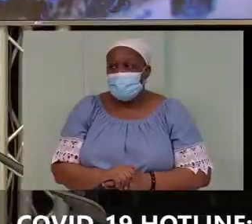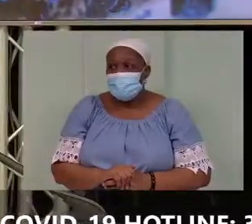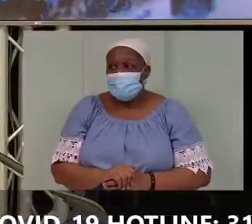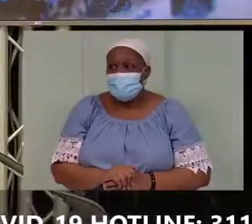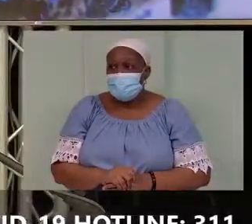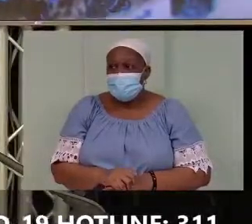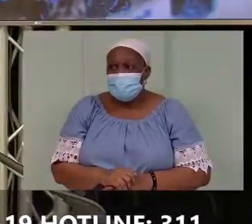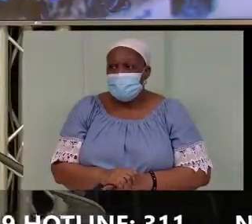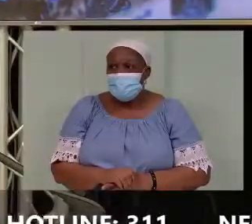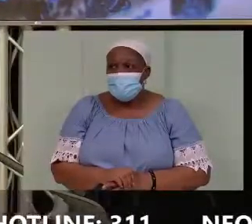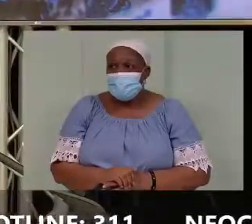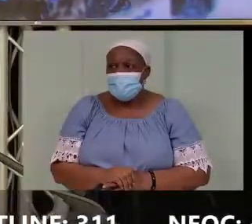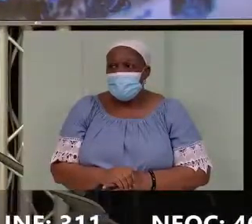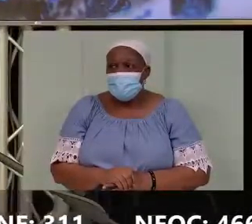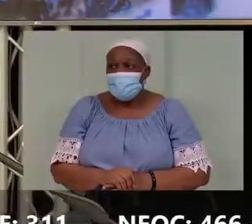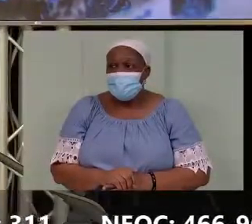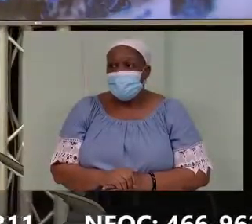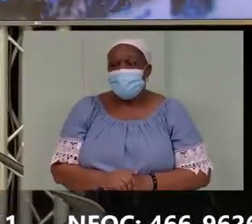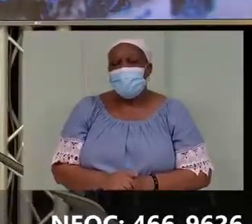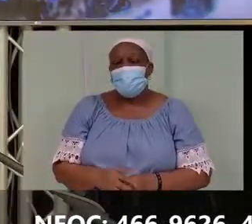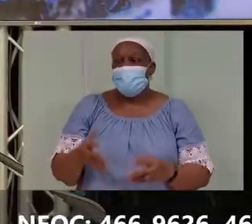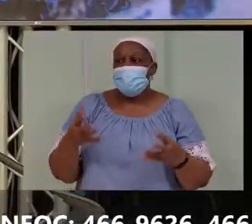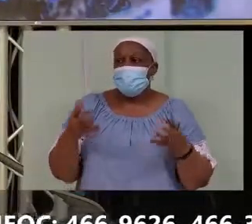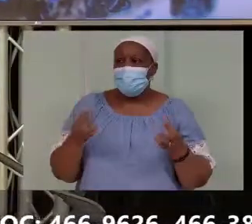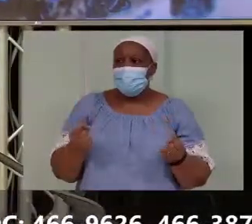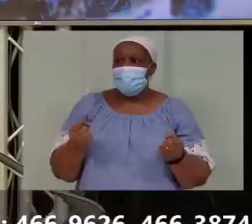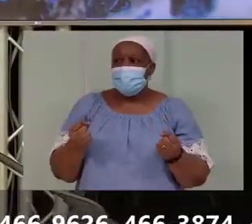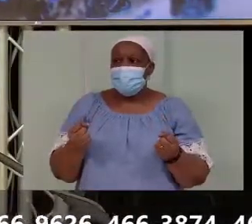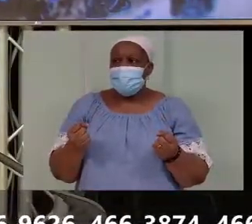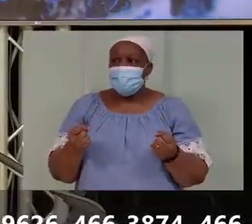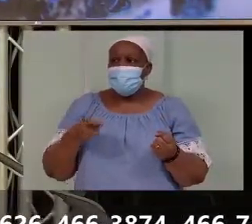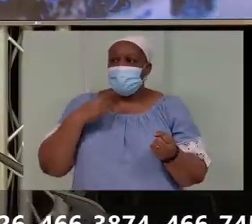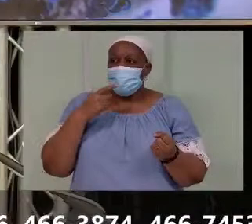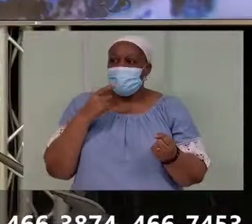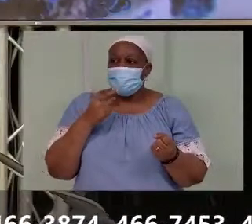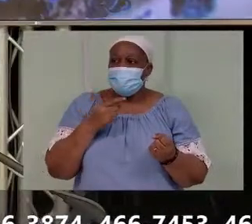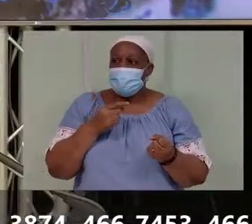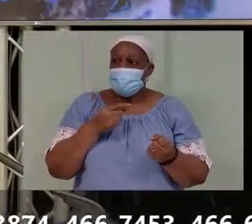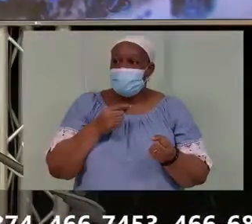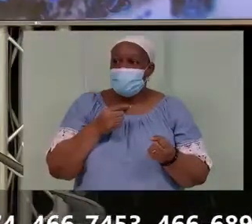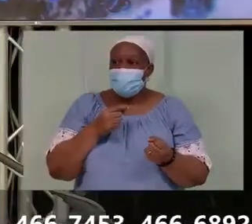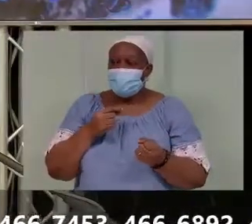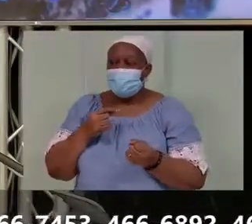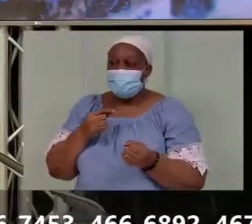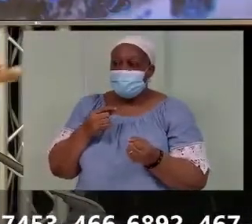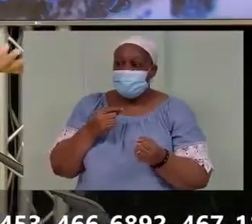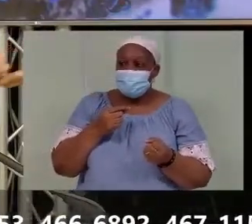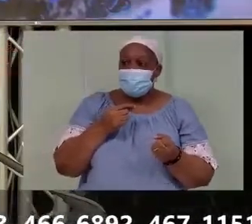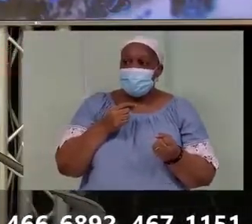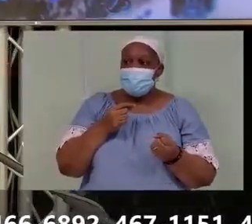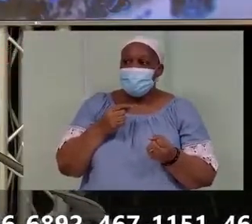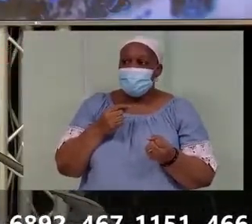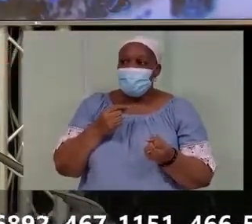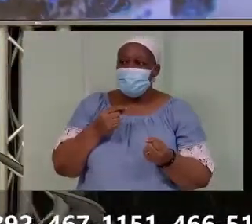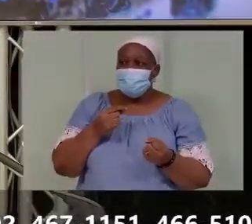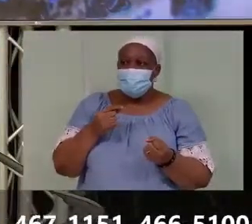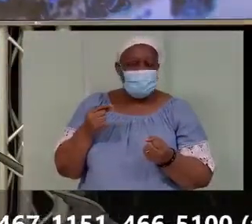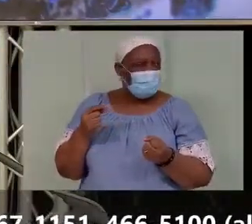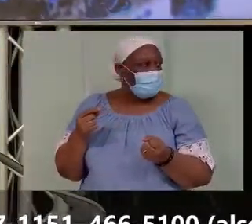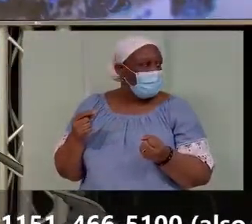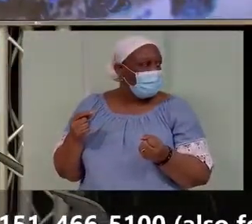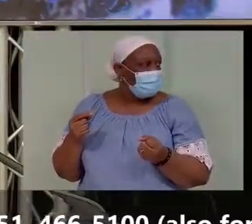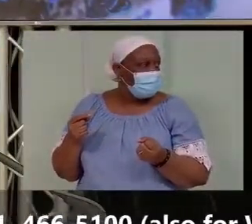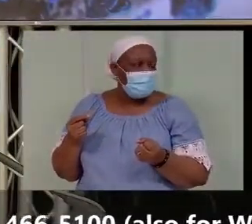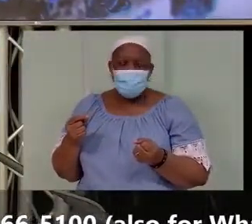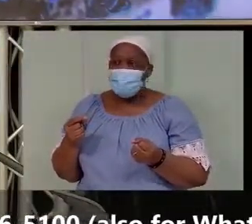There is just another point I wanted to add about wearing the mask, and then I'll ask Superintendent Henry to come in